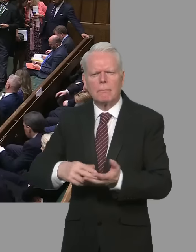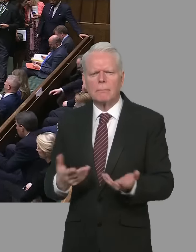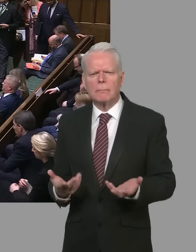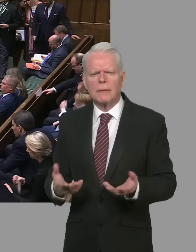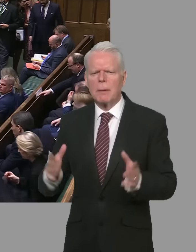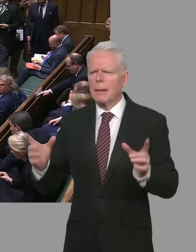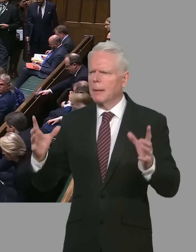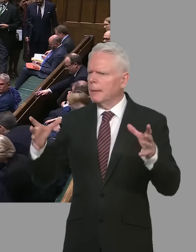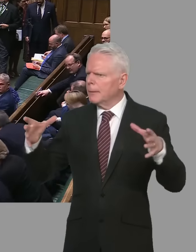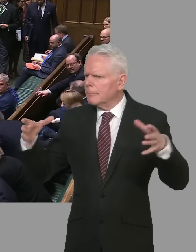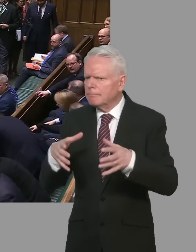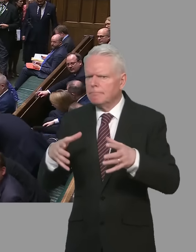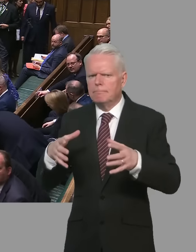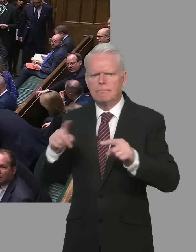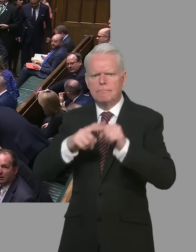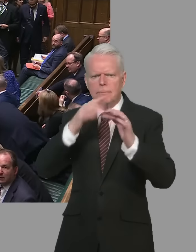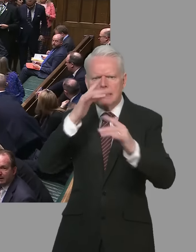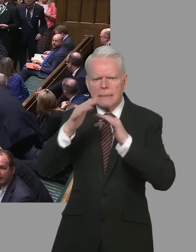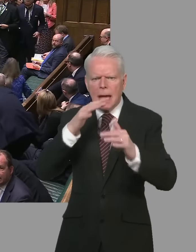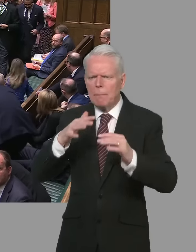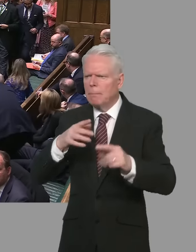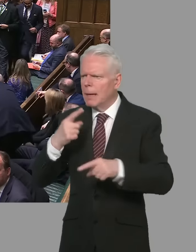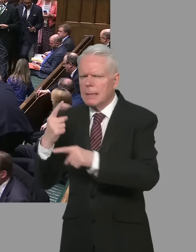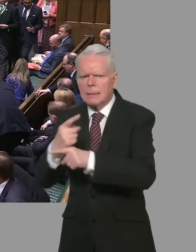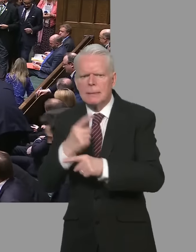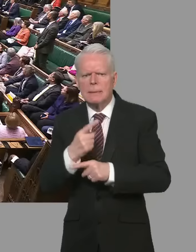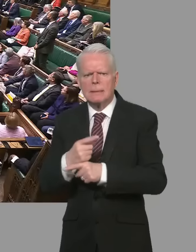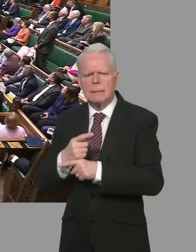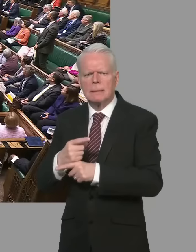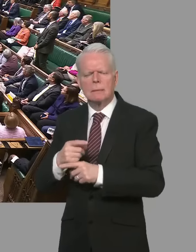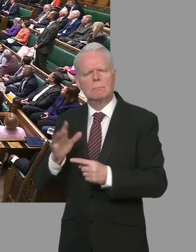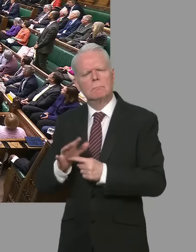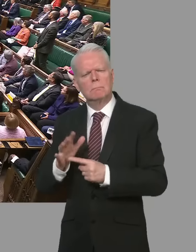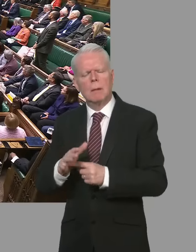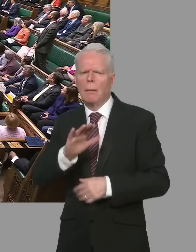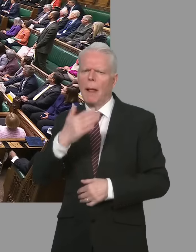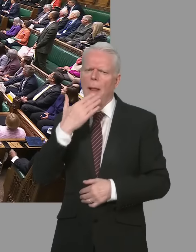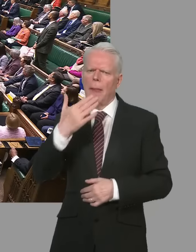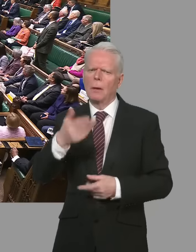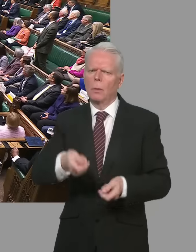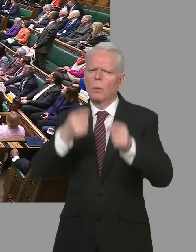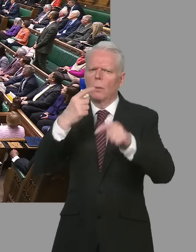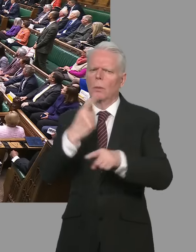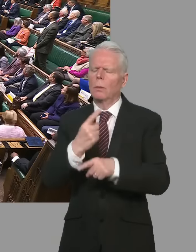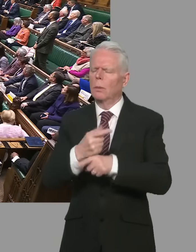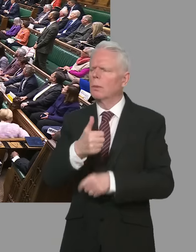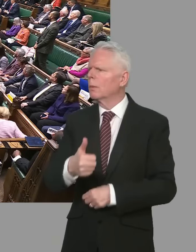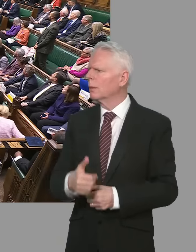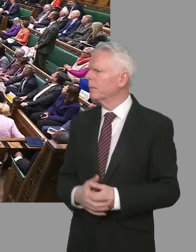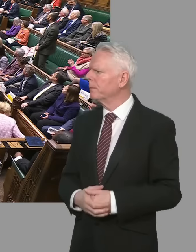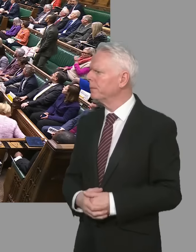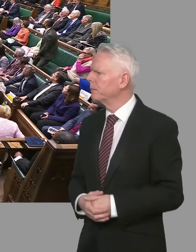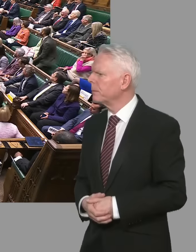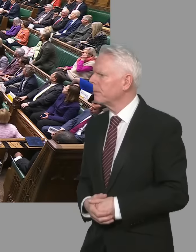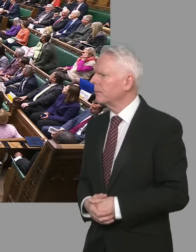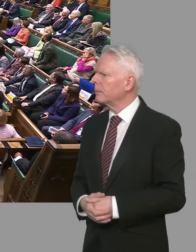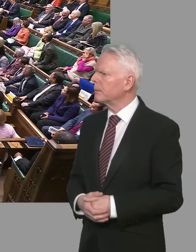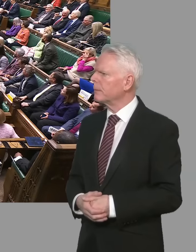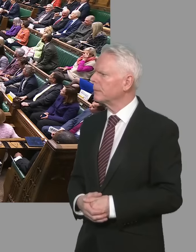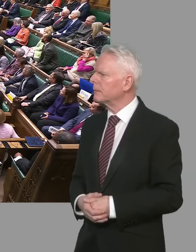Prime Minister's questions. Point of order, Mr. Speaker. Point of order, Mr. Speaker. I can hear you. Don't worry.